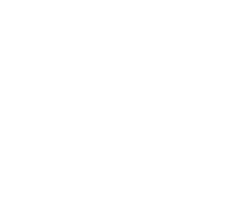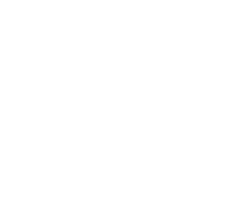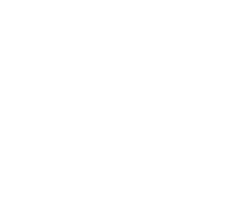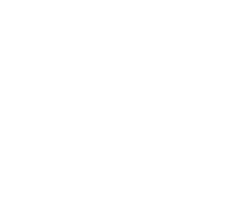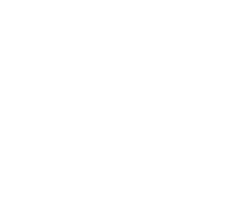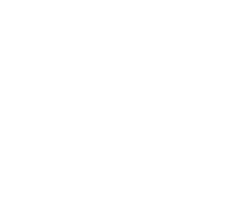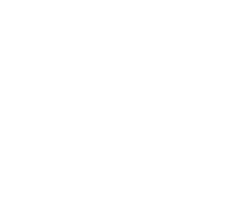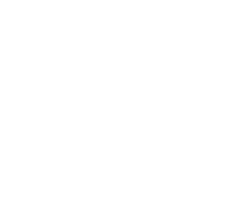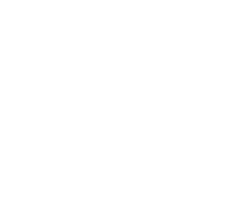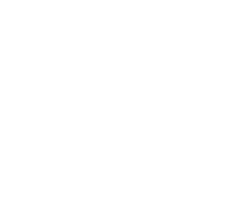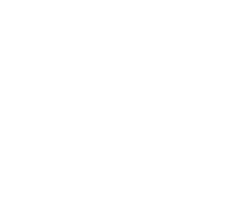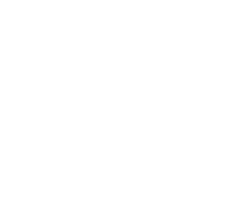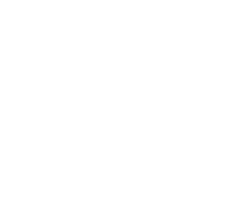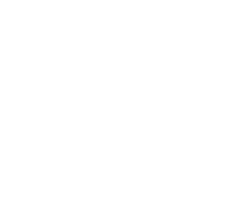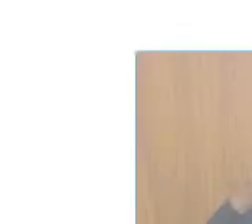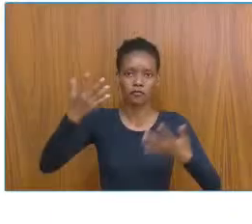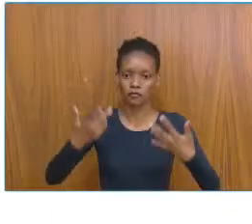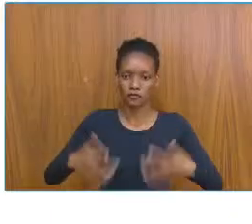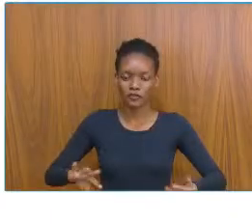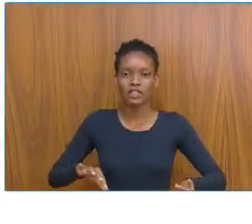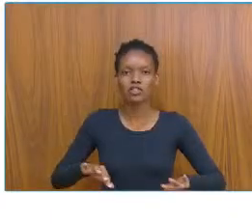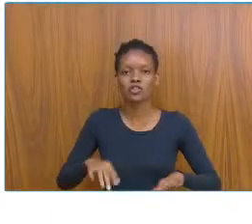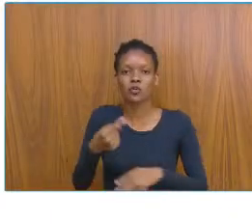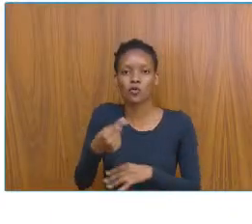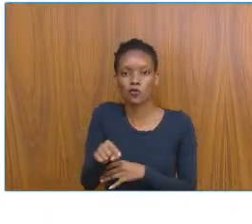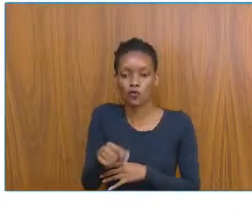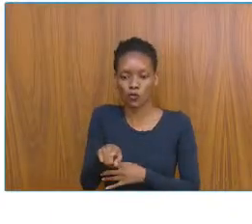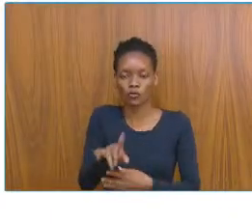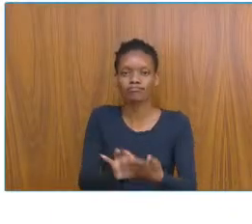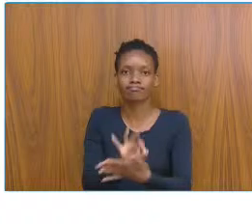as final contestants in these elections.